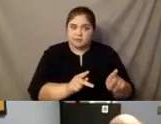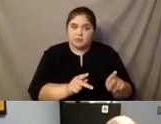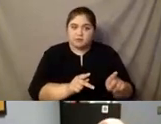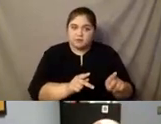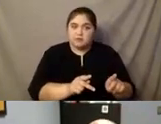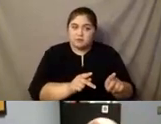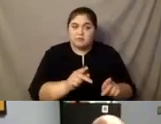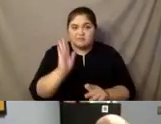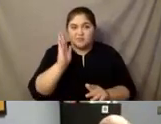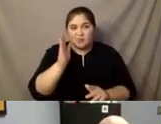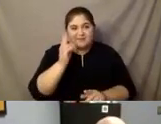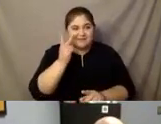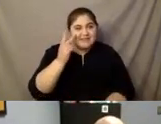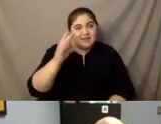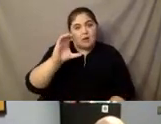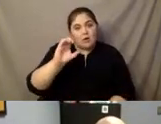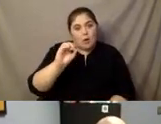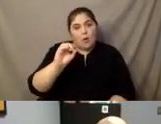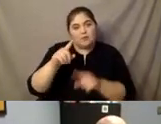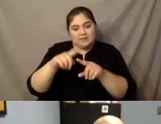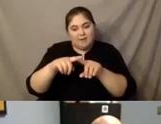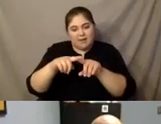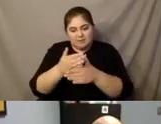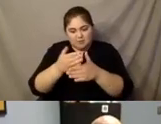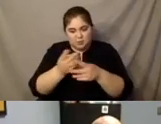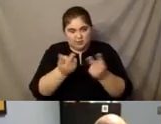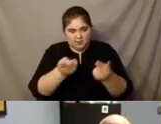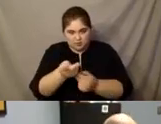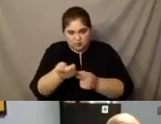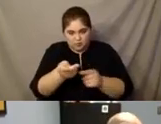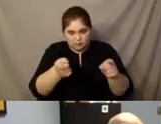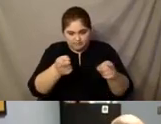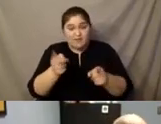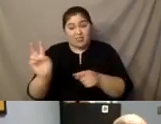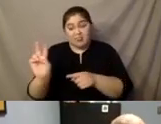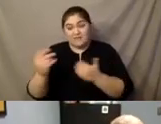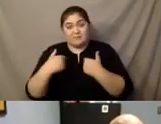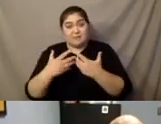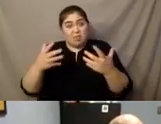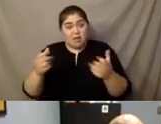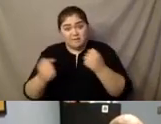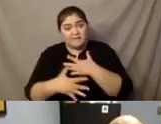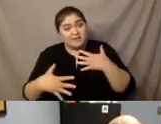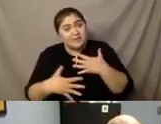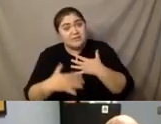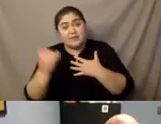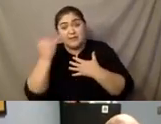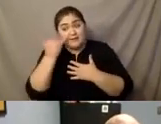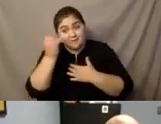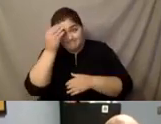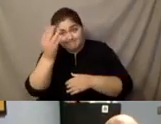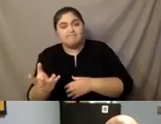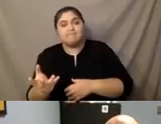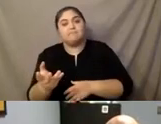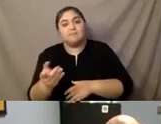a codependence between the parties. So the victim has a lot of things that they're going to be afraid of if they disclose.